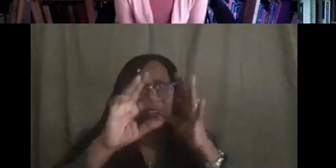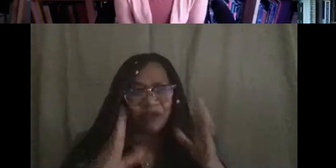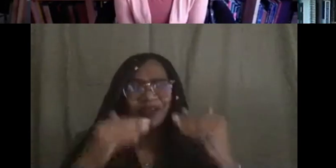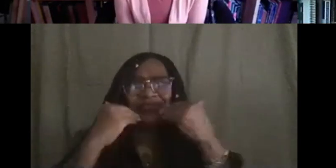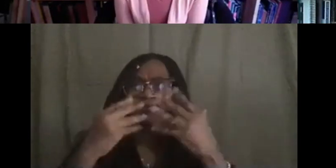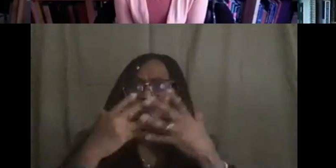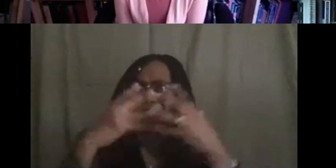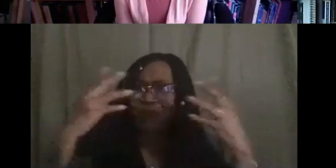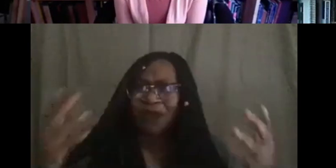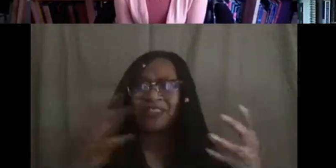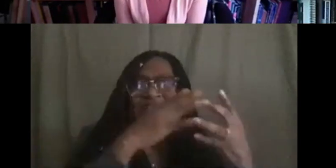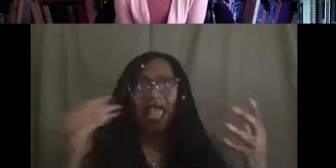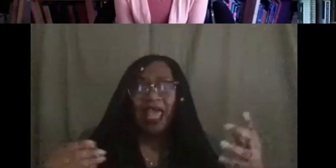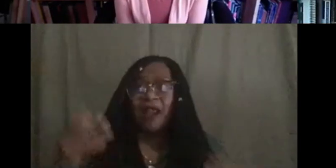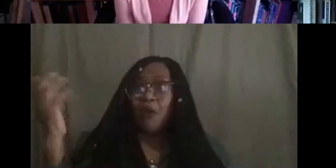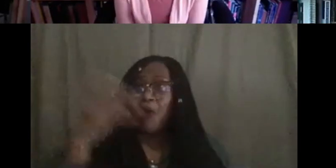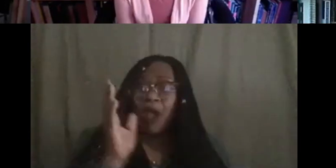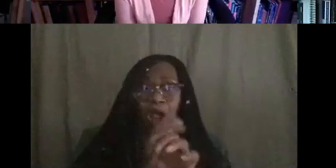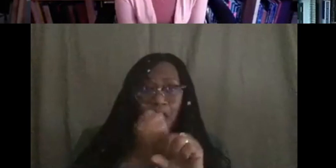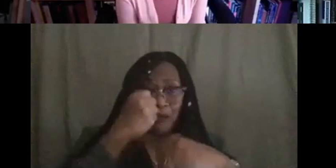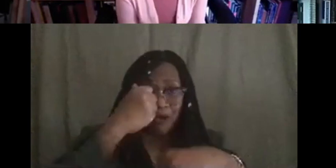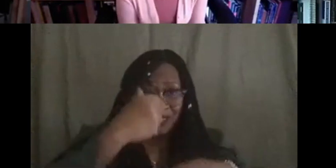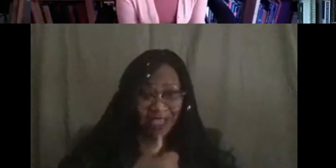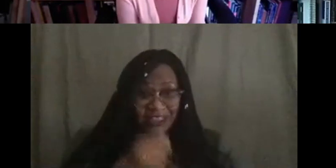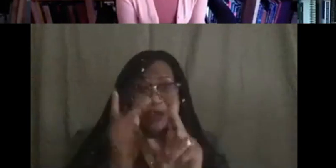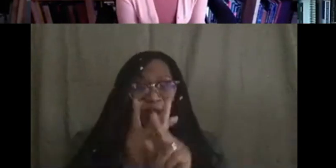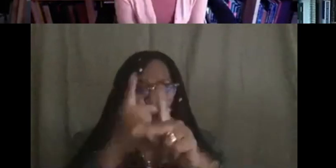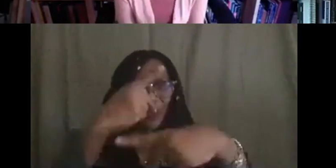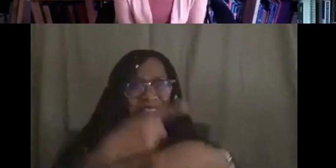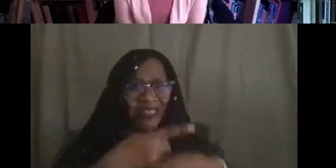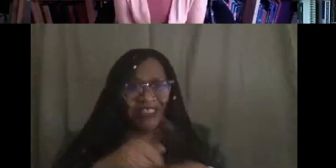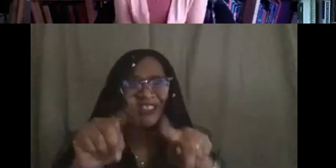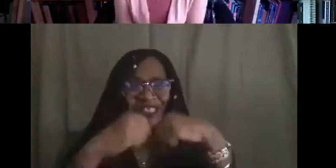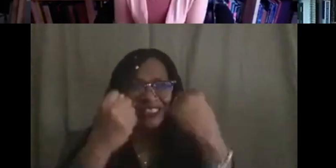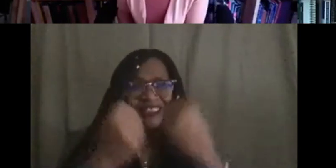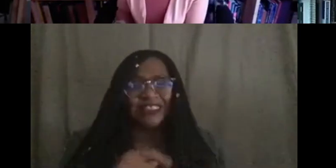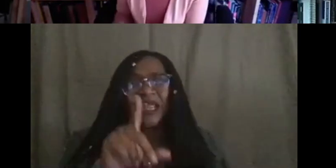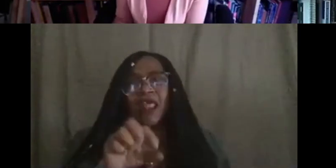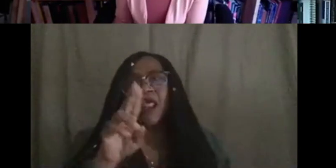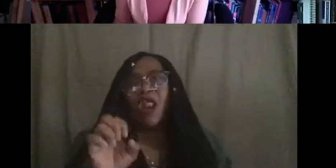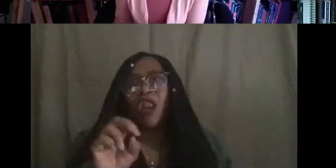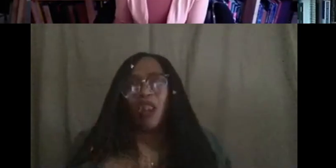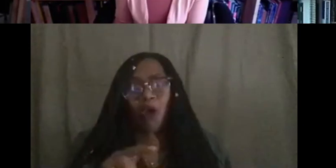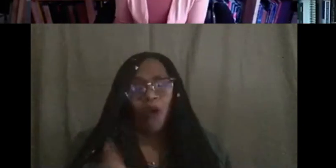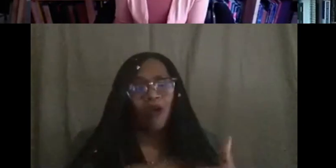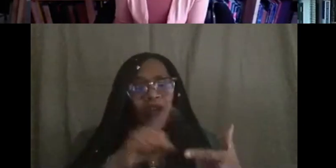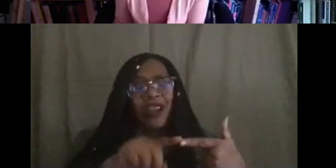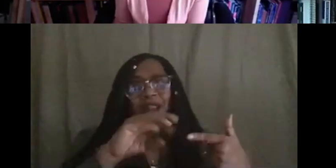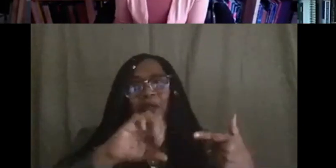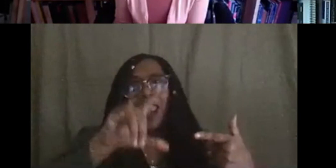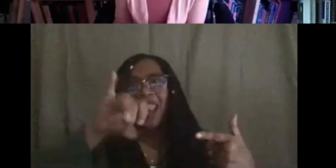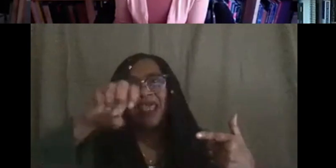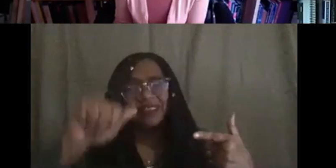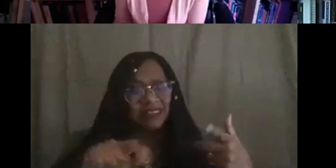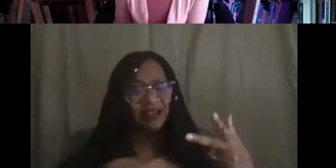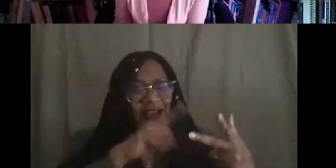our production team, I want to give a quick shout out to Taya Spittle, Lauren Leving, Melissa Kansky, Jennifer